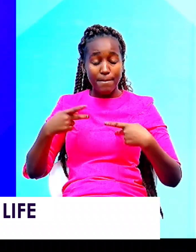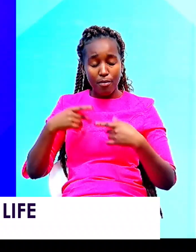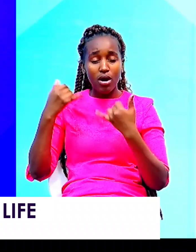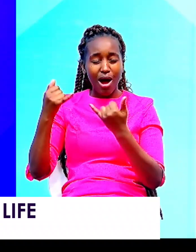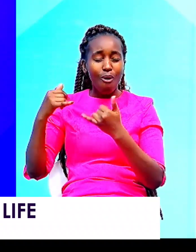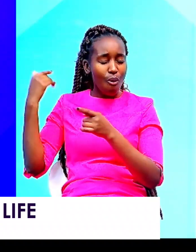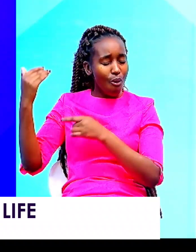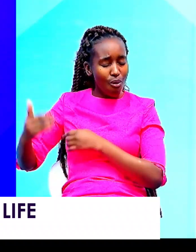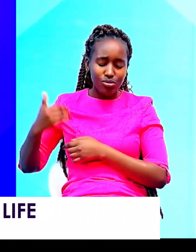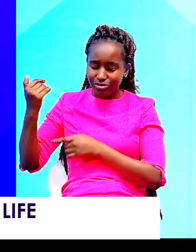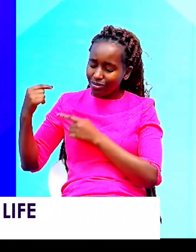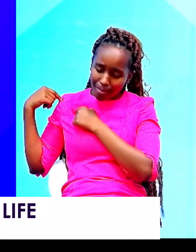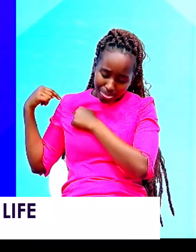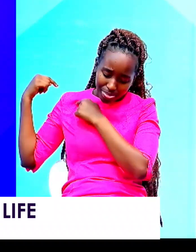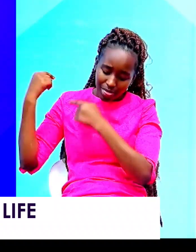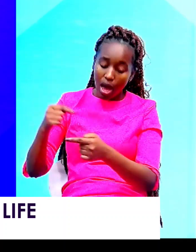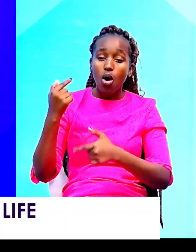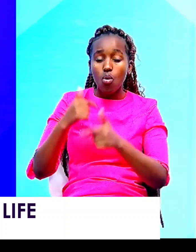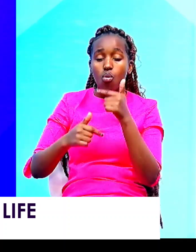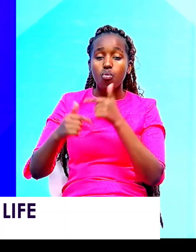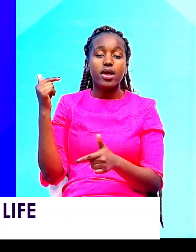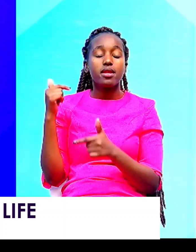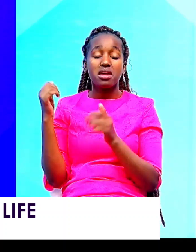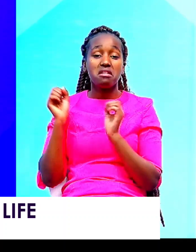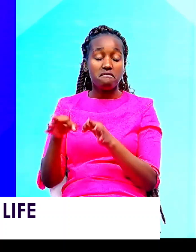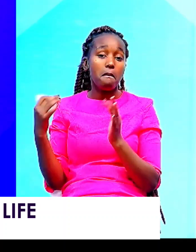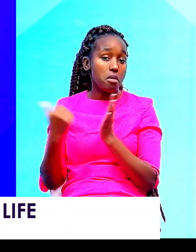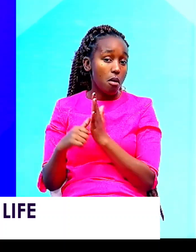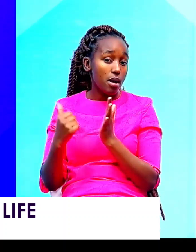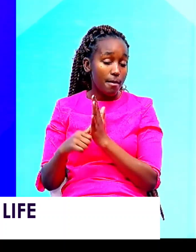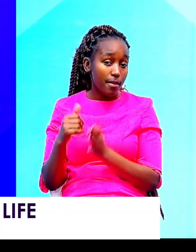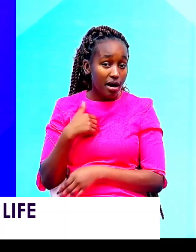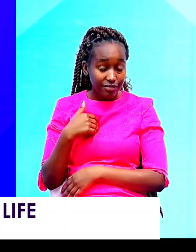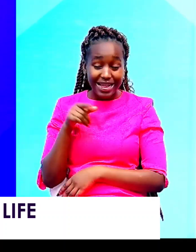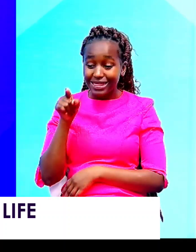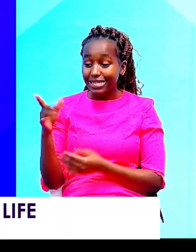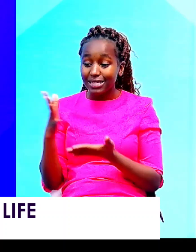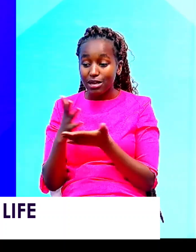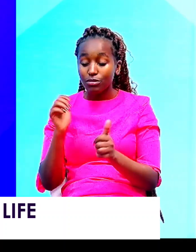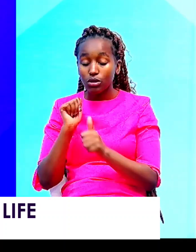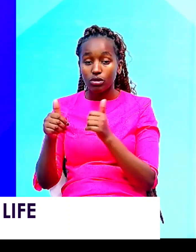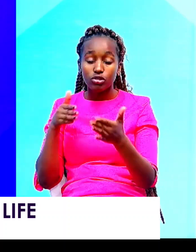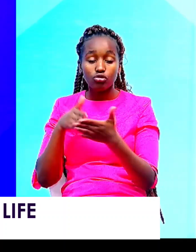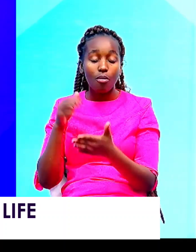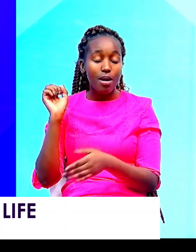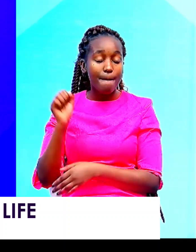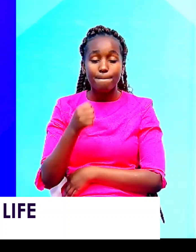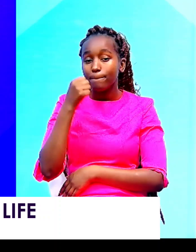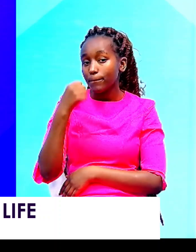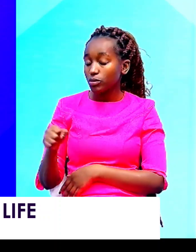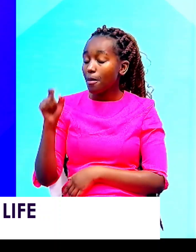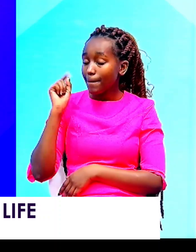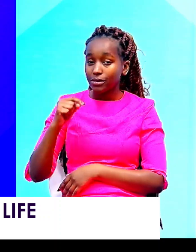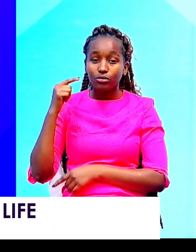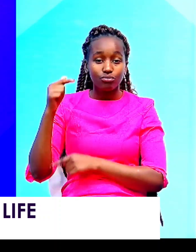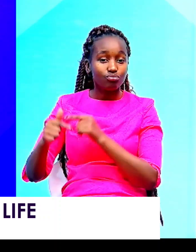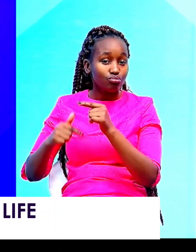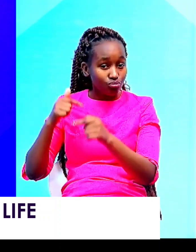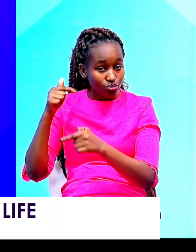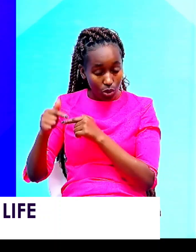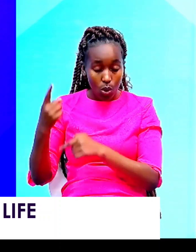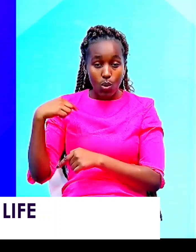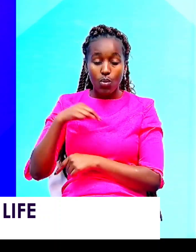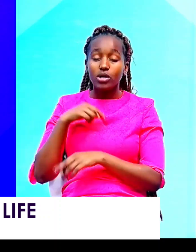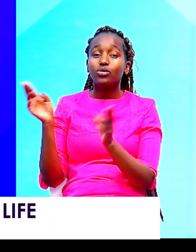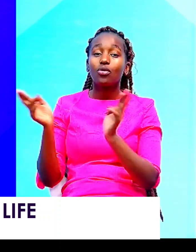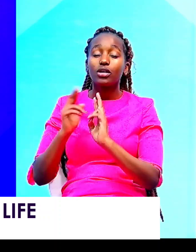the leaderships that have been there. Definitely. So this thing cannot stop, Mr. Jonah. Perfect. We will still be